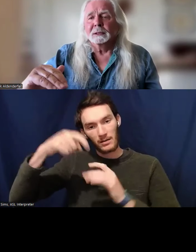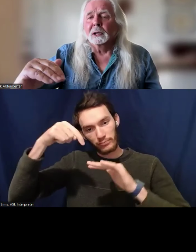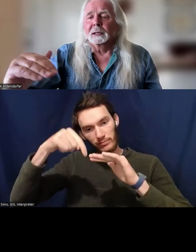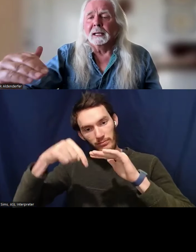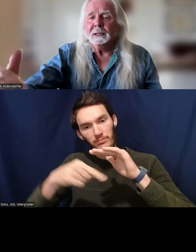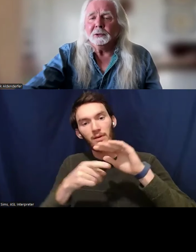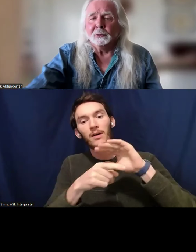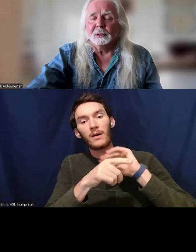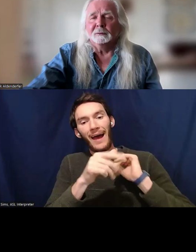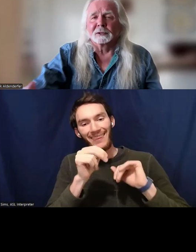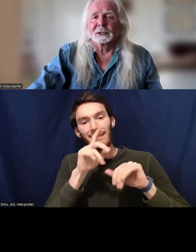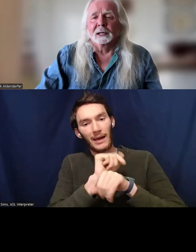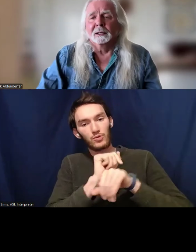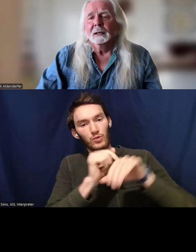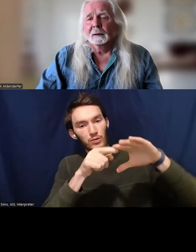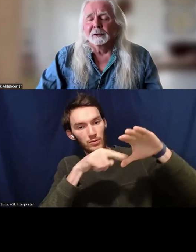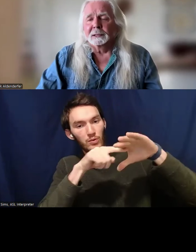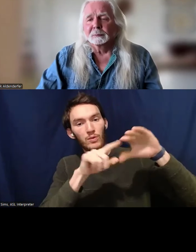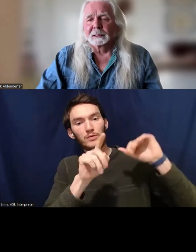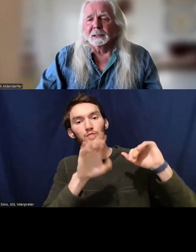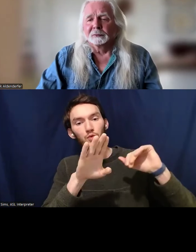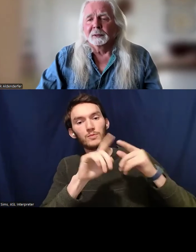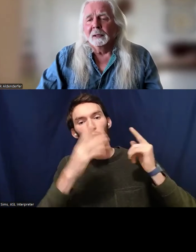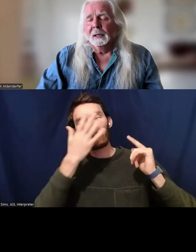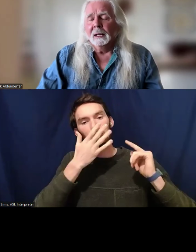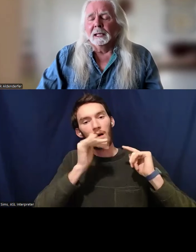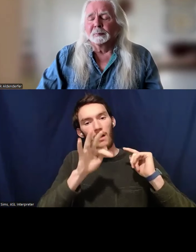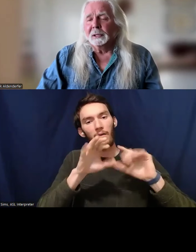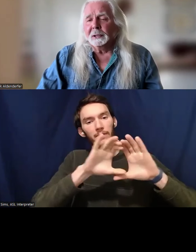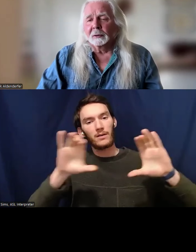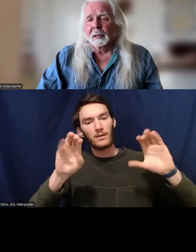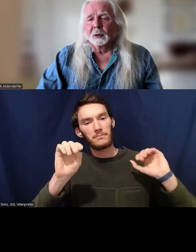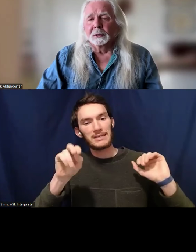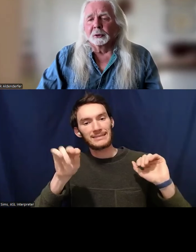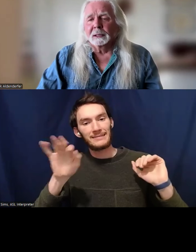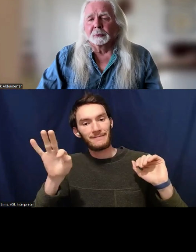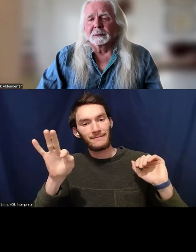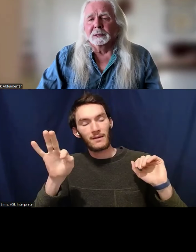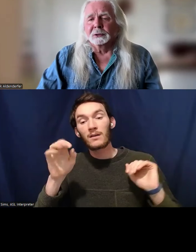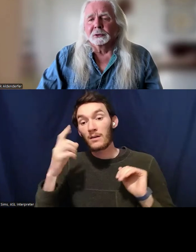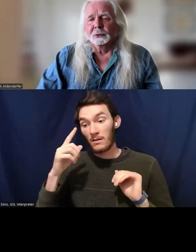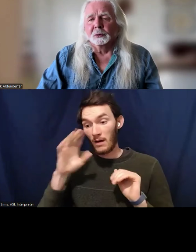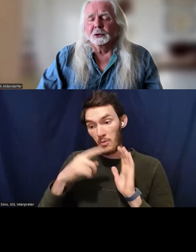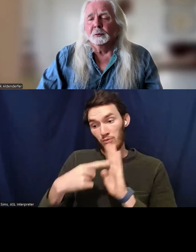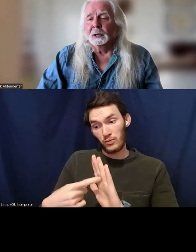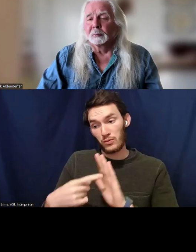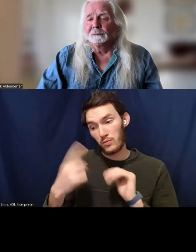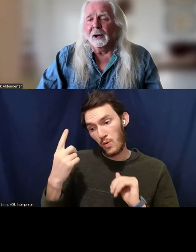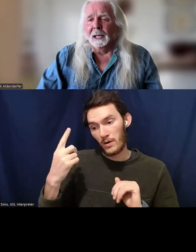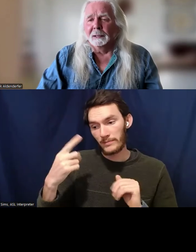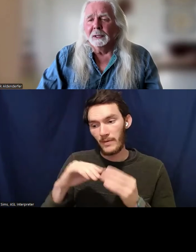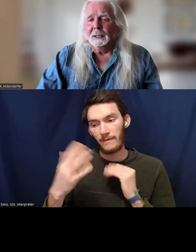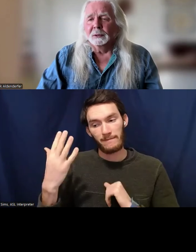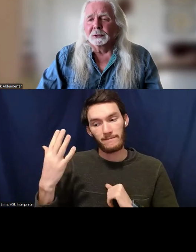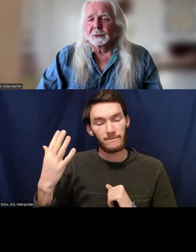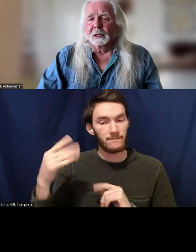tomb is dug into the facade of this massif. And in particular, I'm going to direct your attention to tomb number